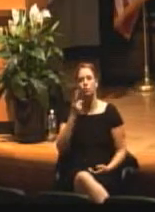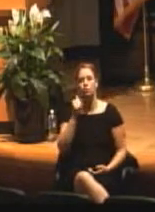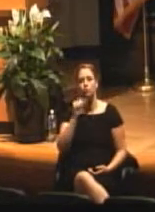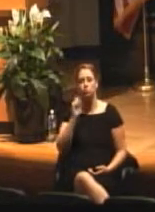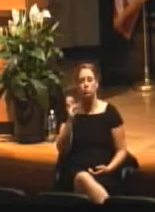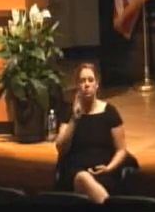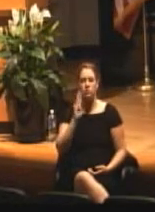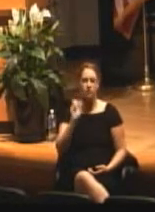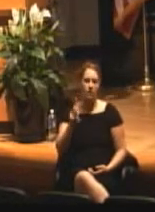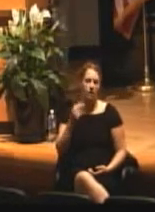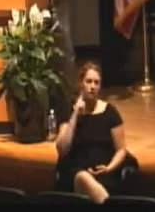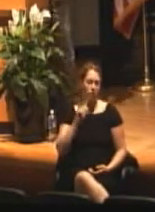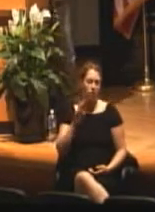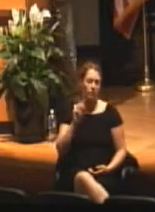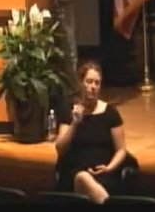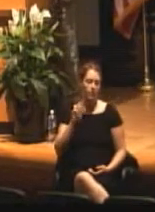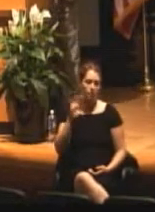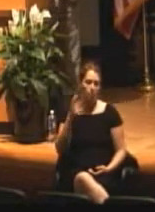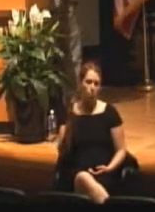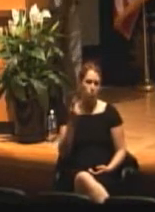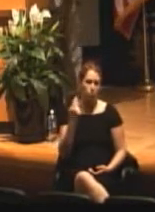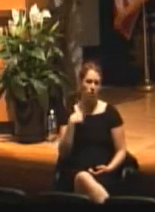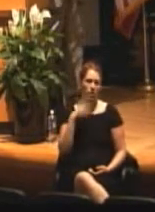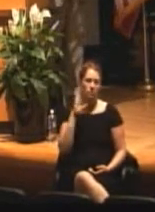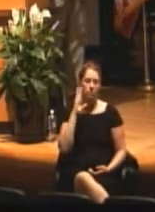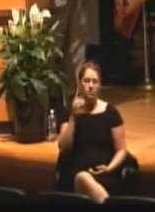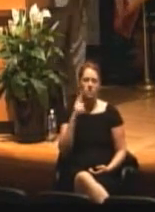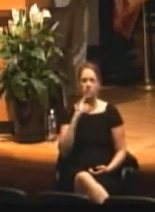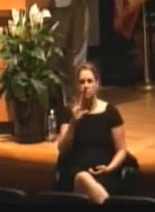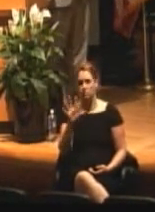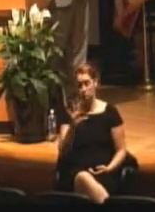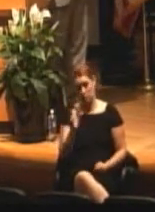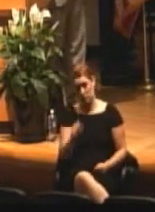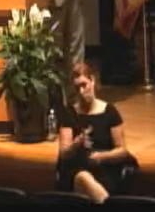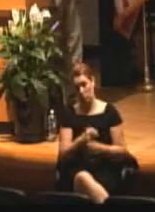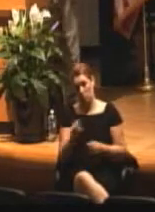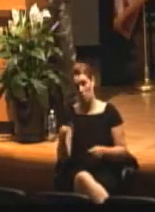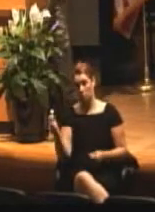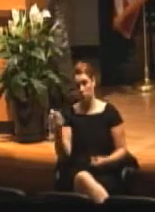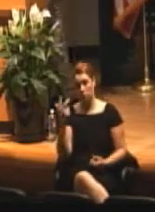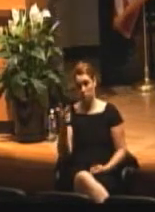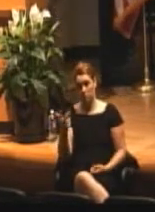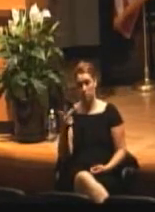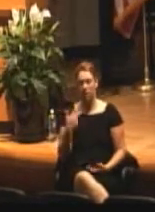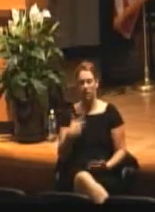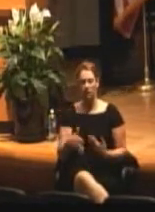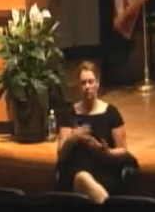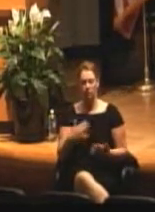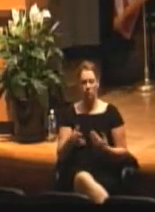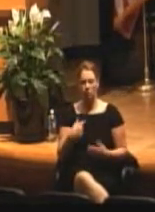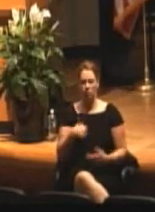get 5 out of 8 pages, I'm going to be calling you right back and saying, hey, we need to get the other 3. Even though we know that they're blank, there's no information on it, we have to get them